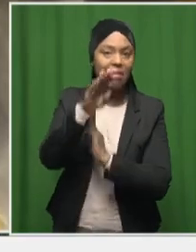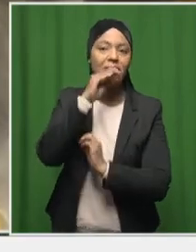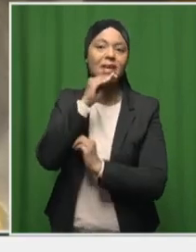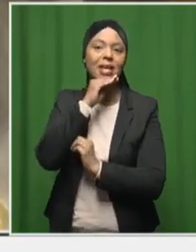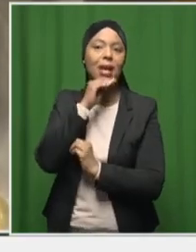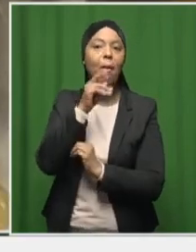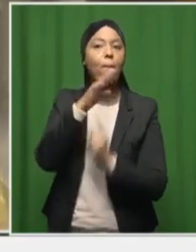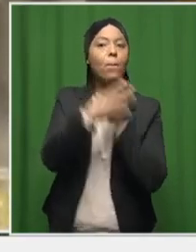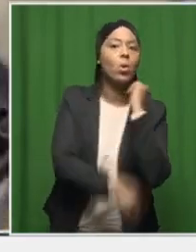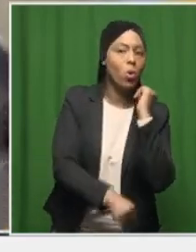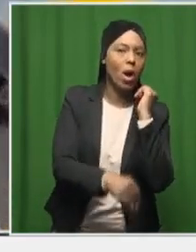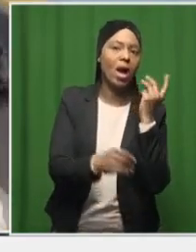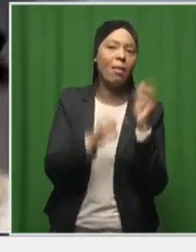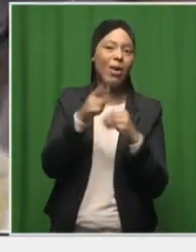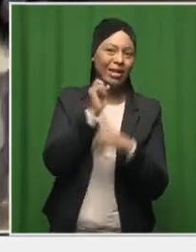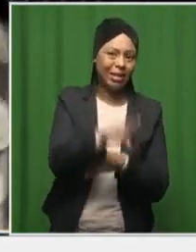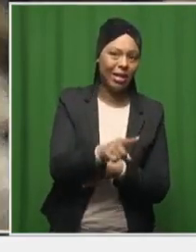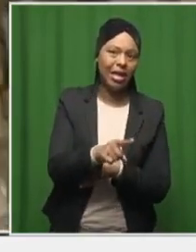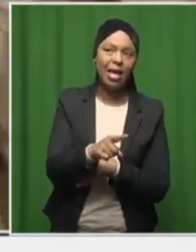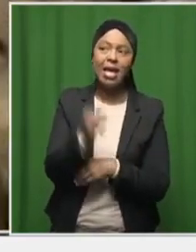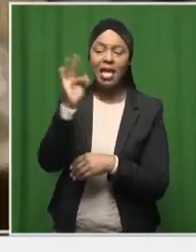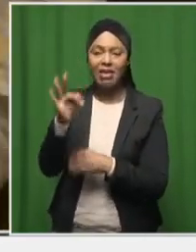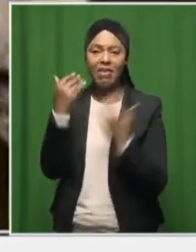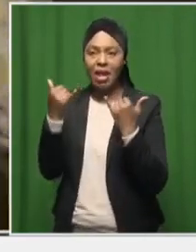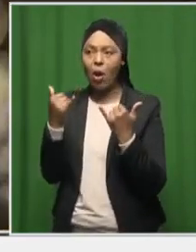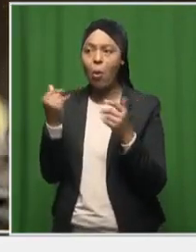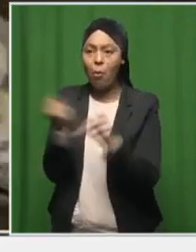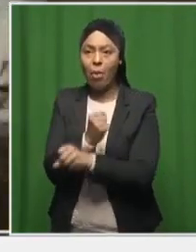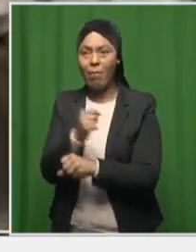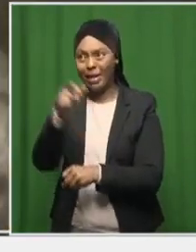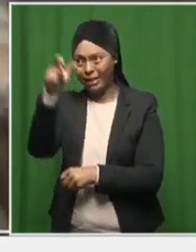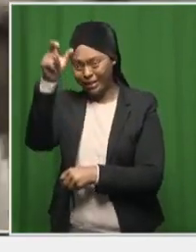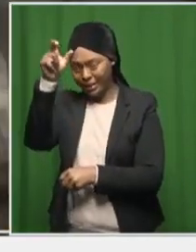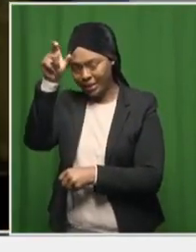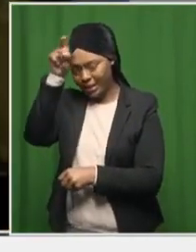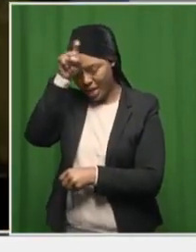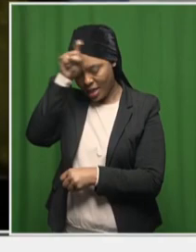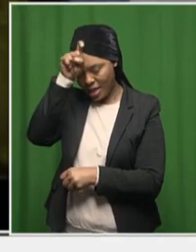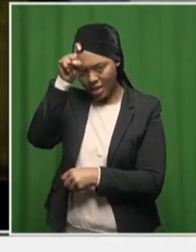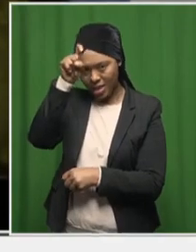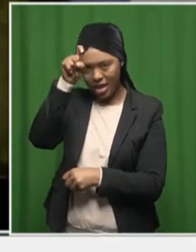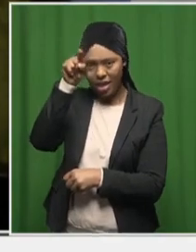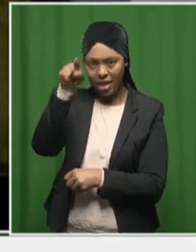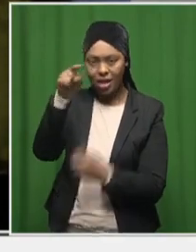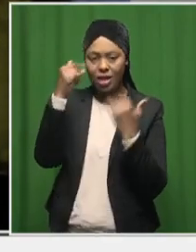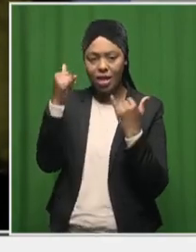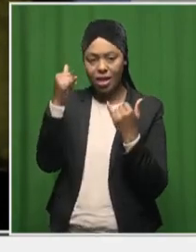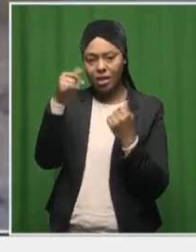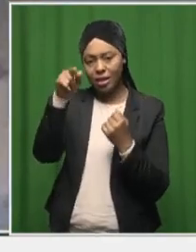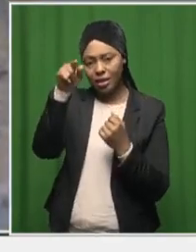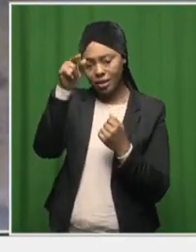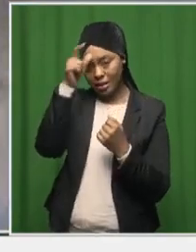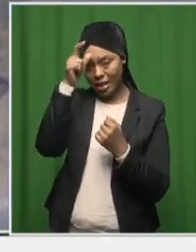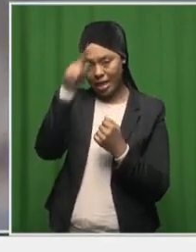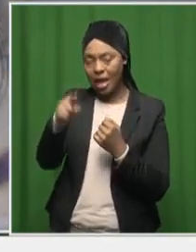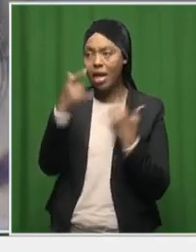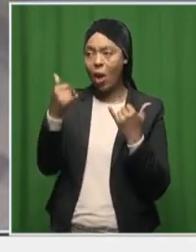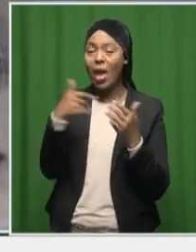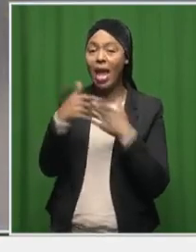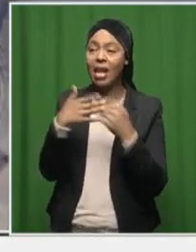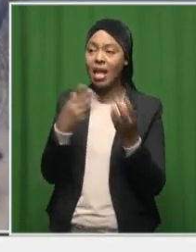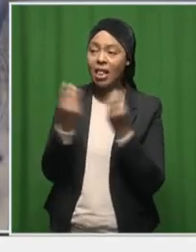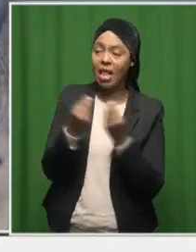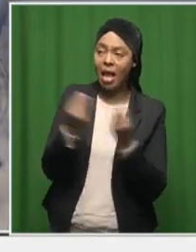reckless like Turkey and not respond to the inflationary pressures, remember when every time that the rand